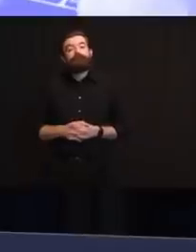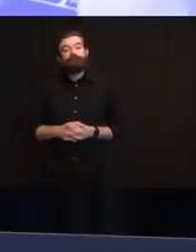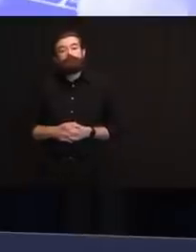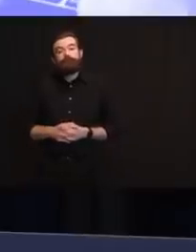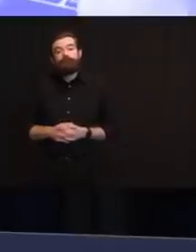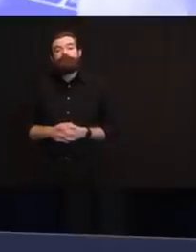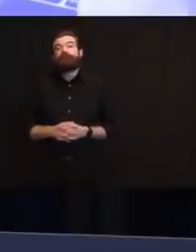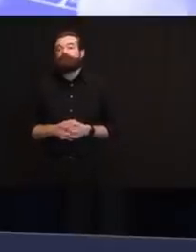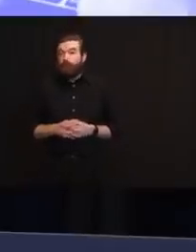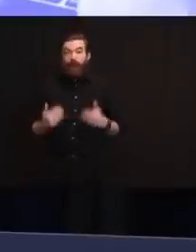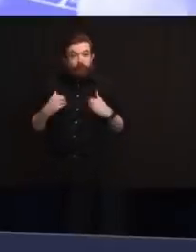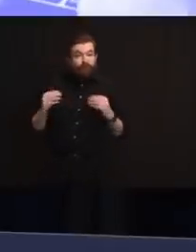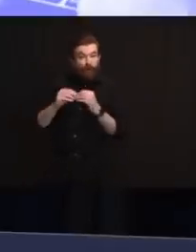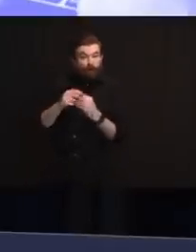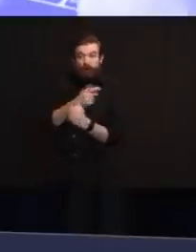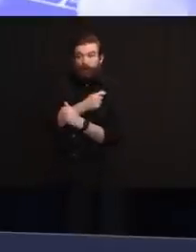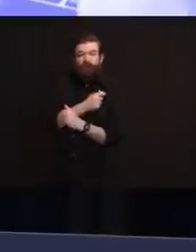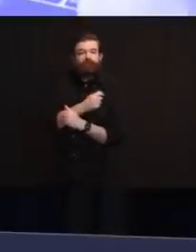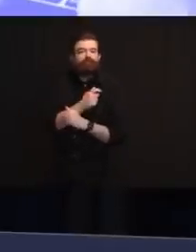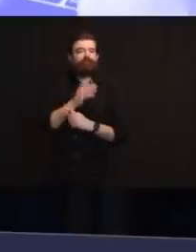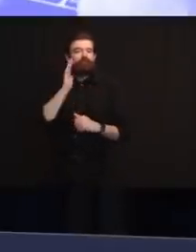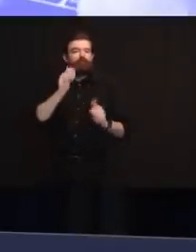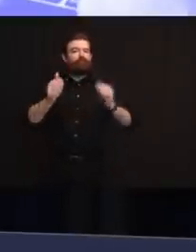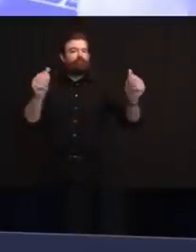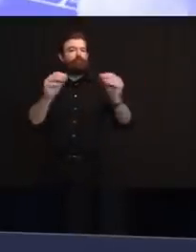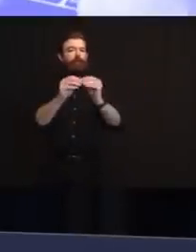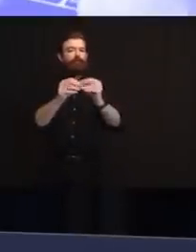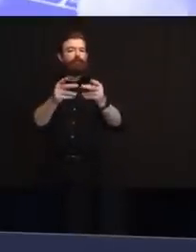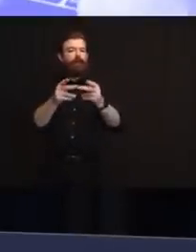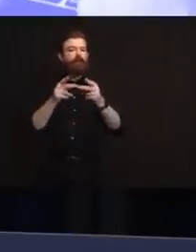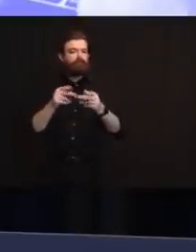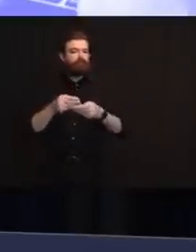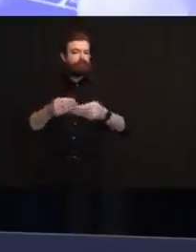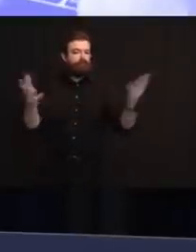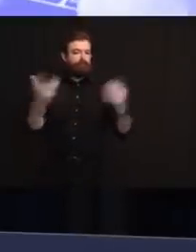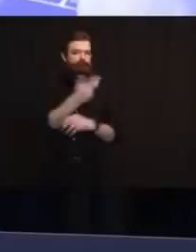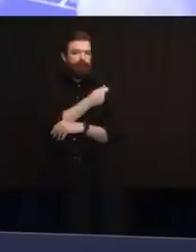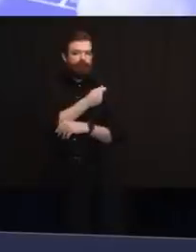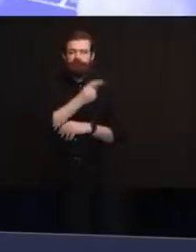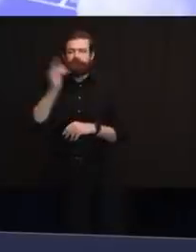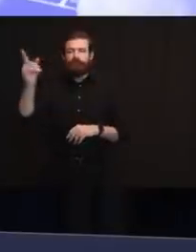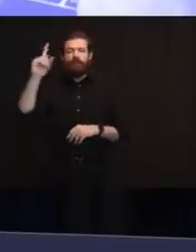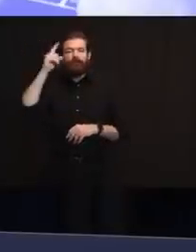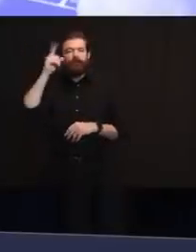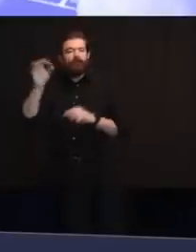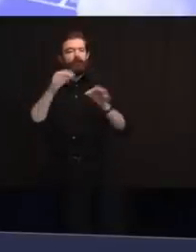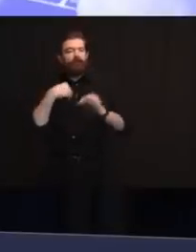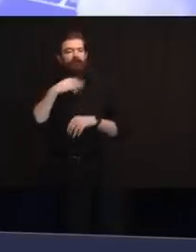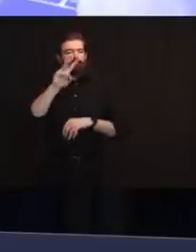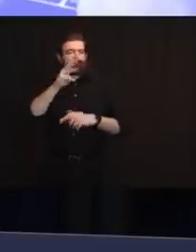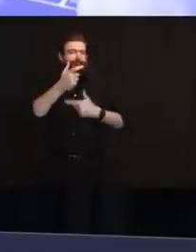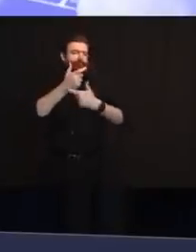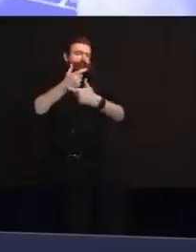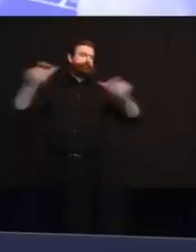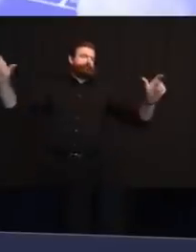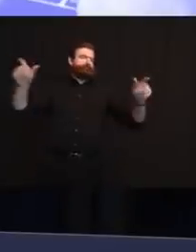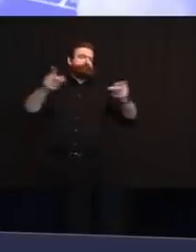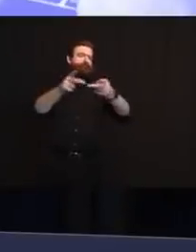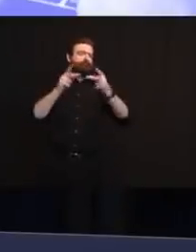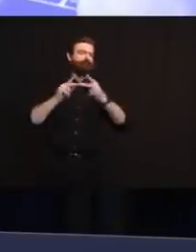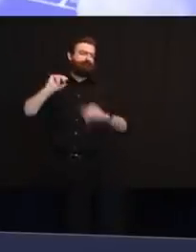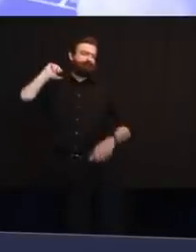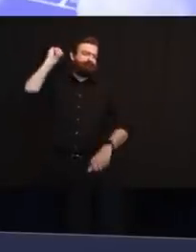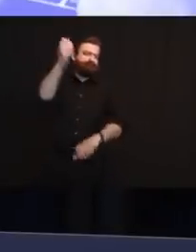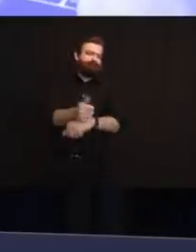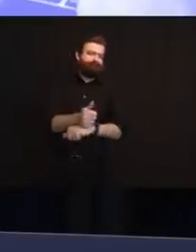outlined the mega sites located throughout New Jersey that will serve as vaccination hubs for phased priority groups. The